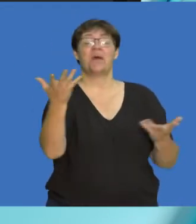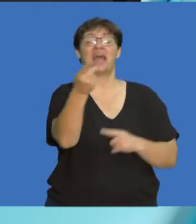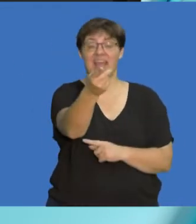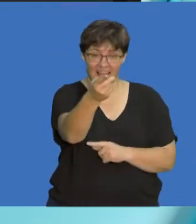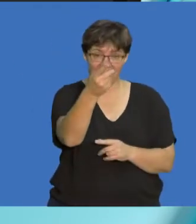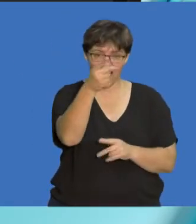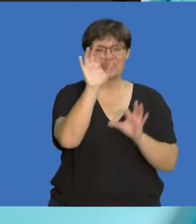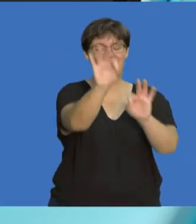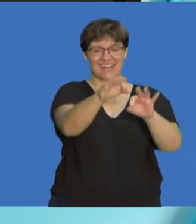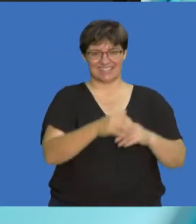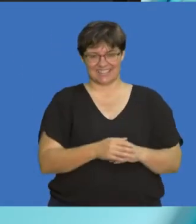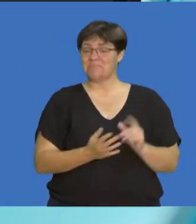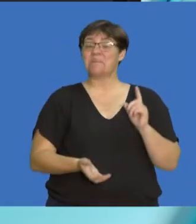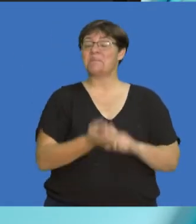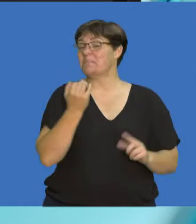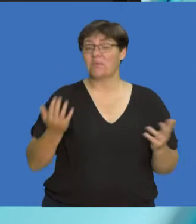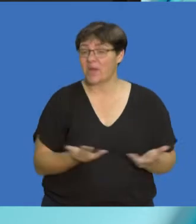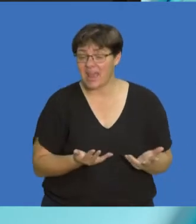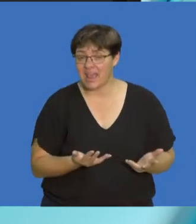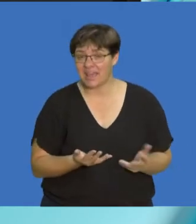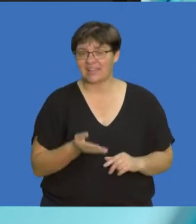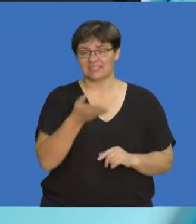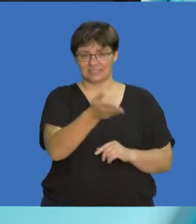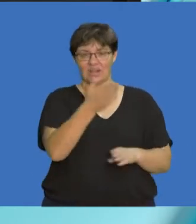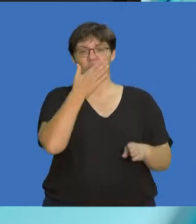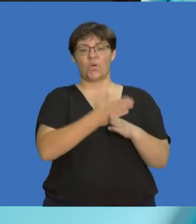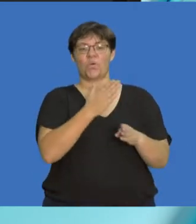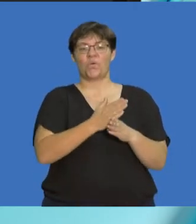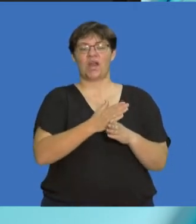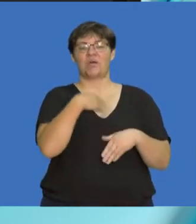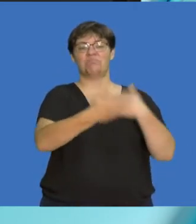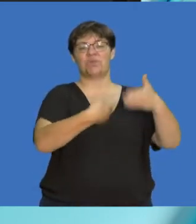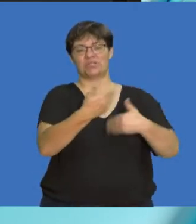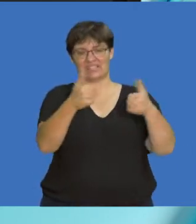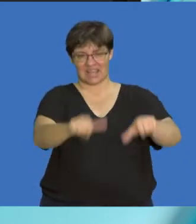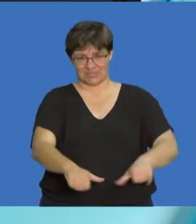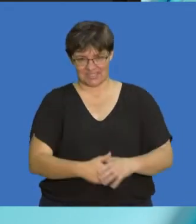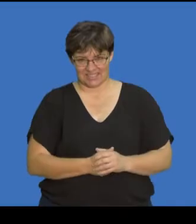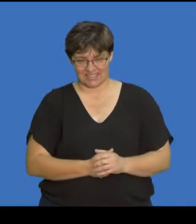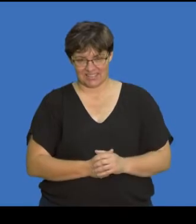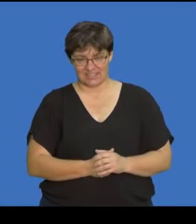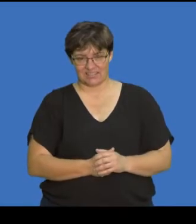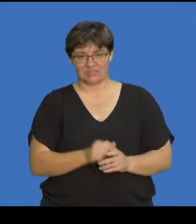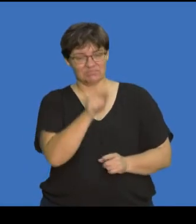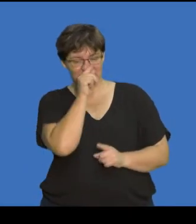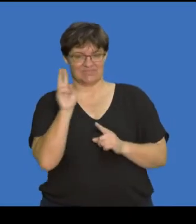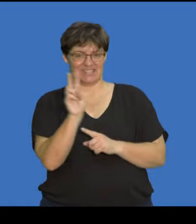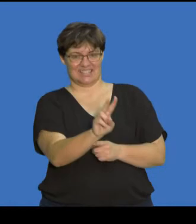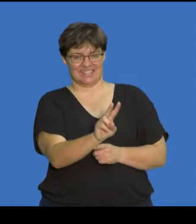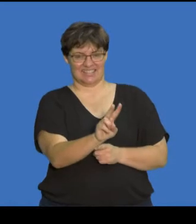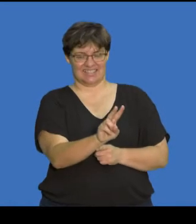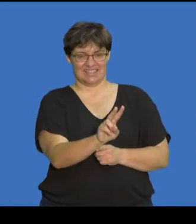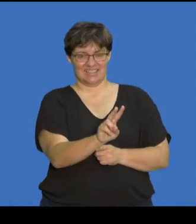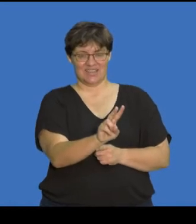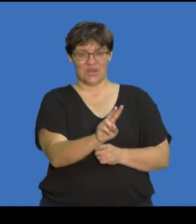That's right. I'm going to find it in my work in process account. And here you can see in